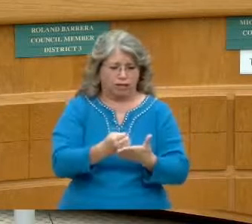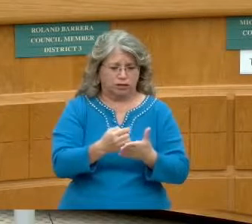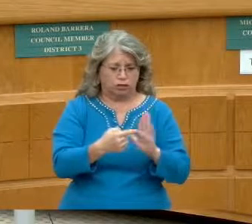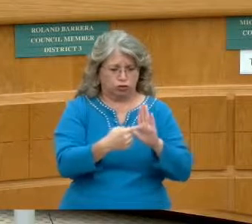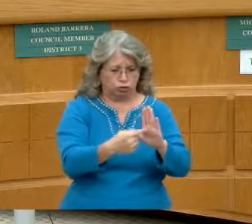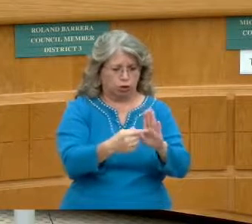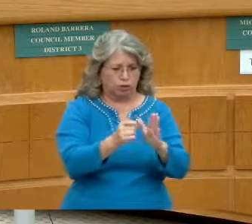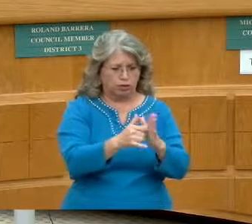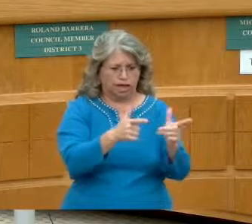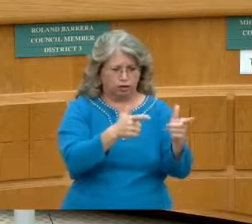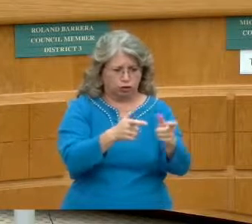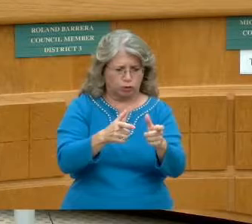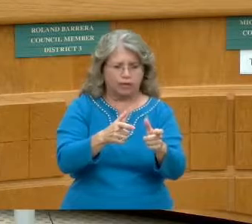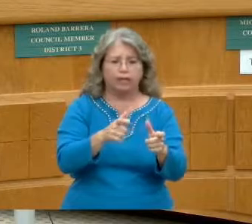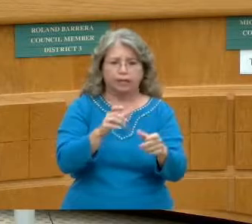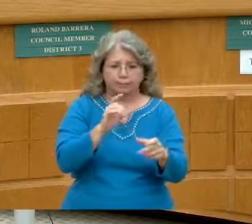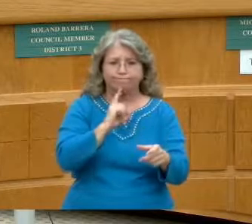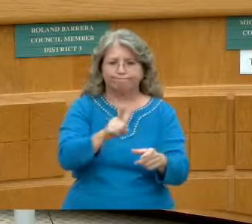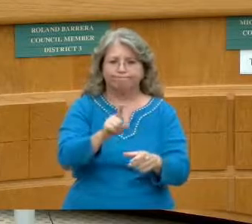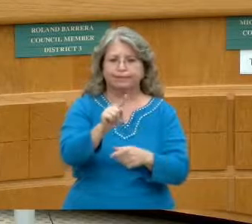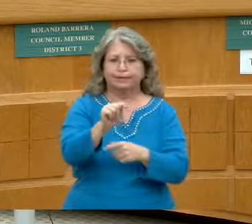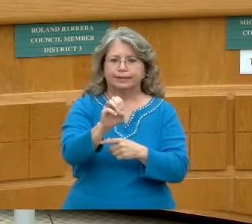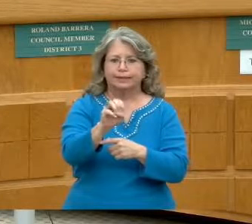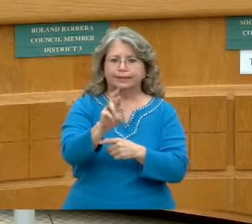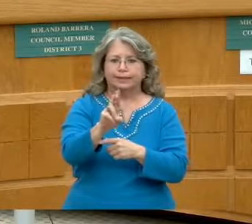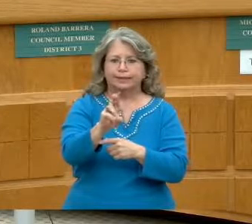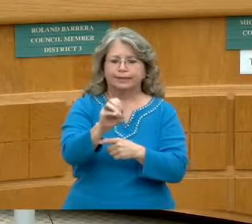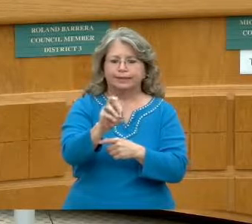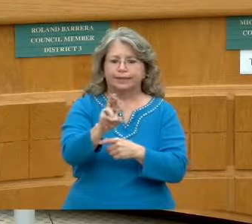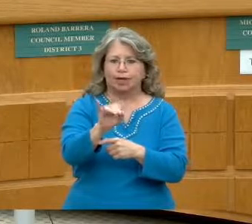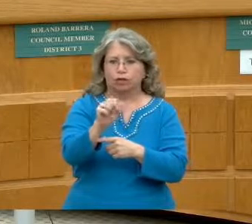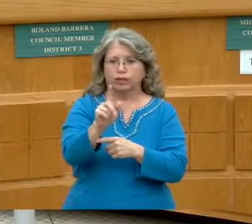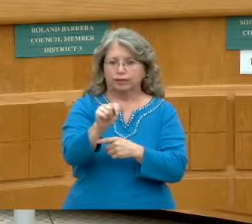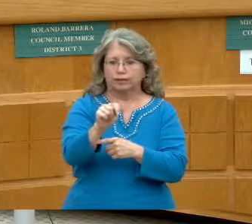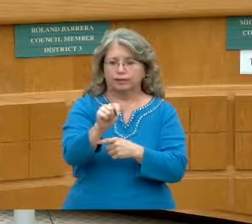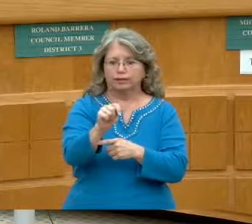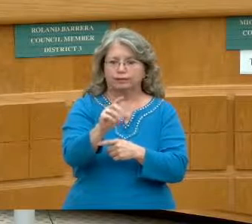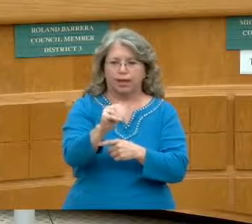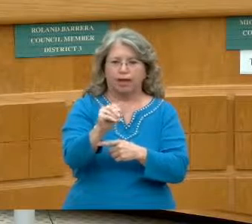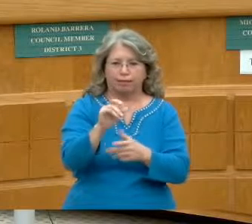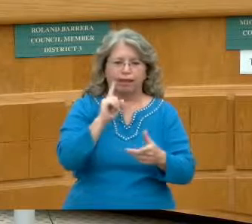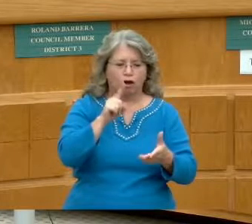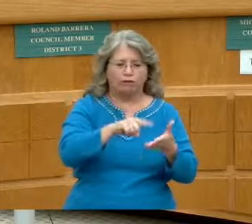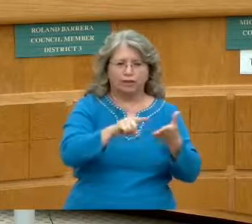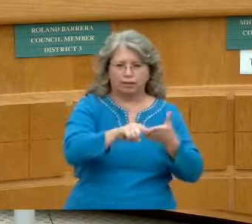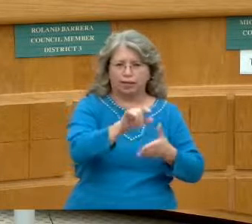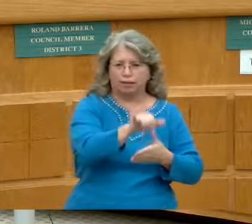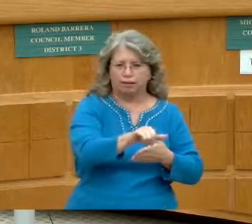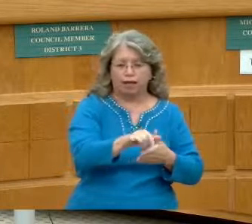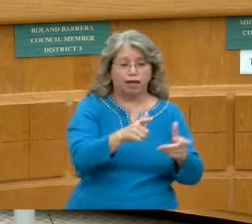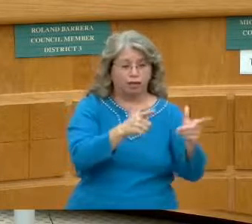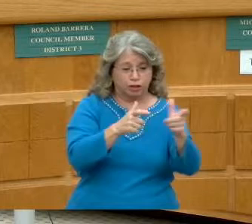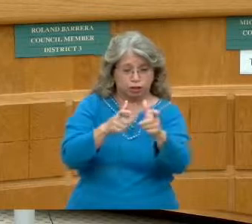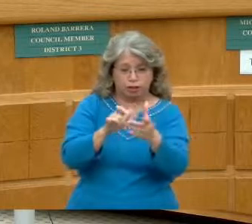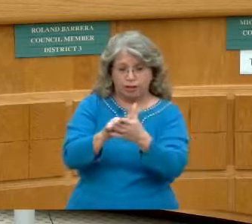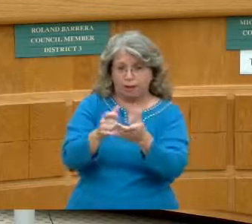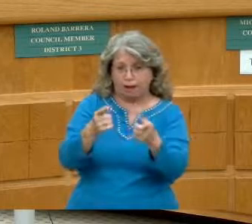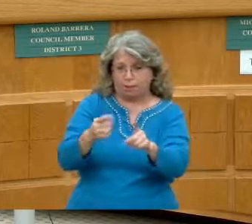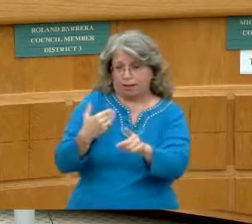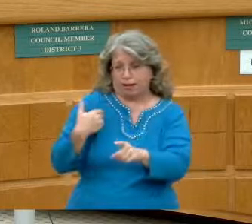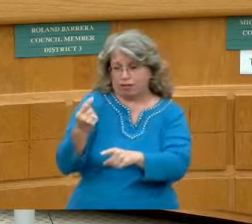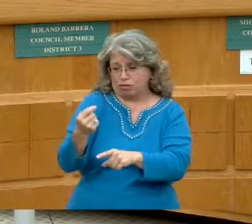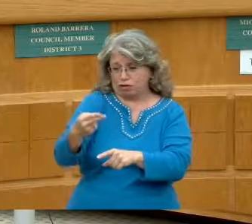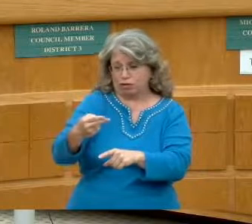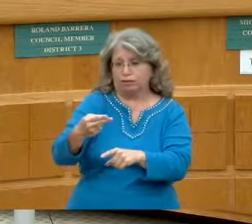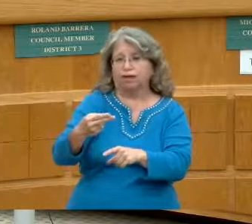incident, and it is being investigated as such. The shooting that occurred last Thursday at the Naval Air Station Corpus Christi does remain